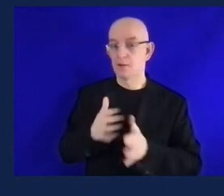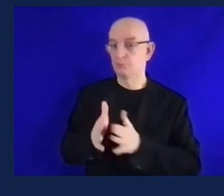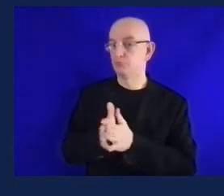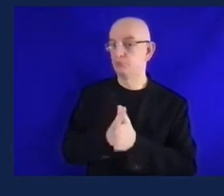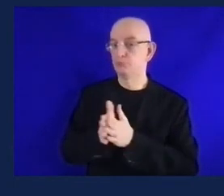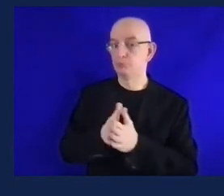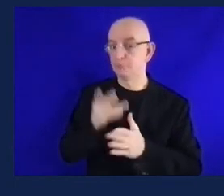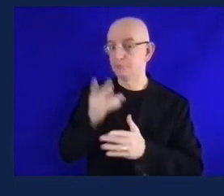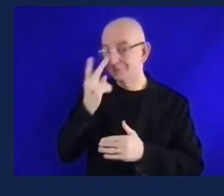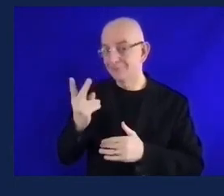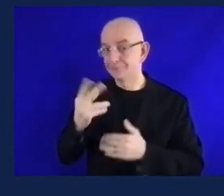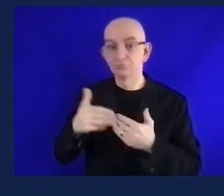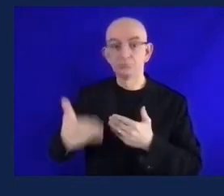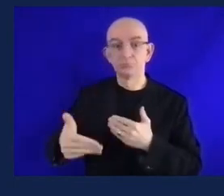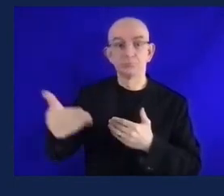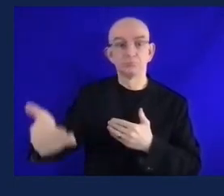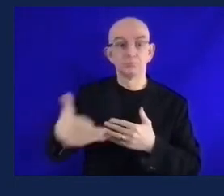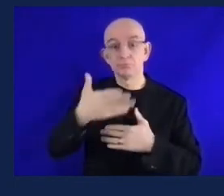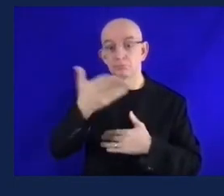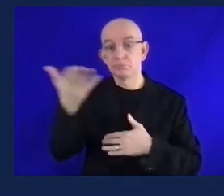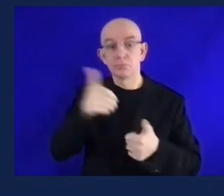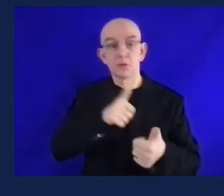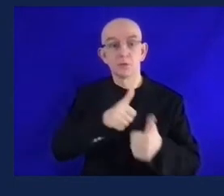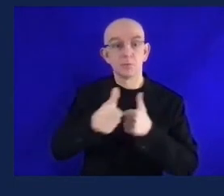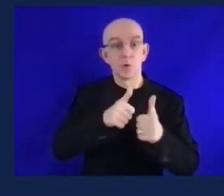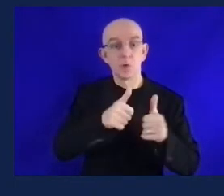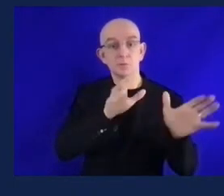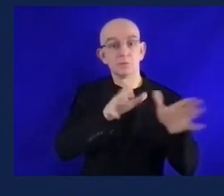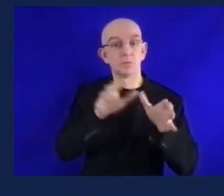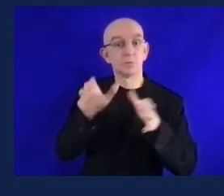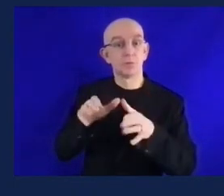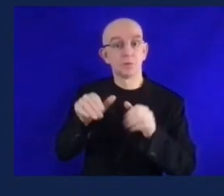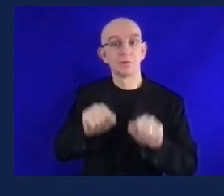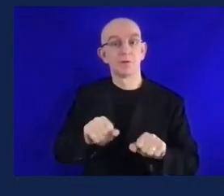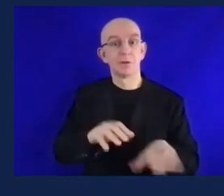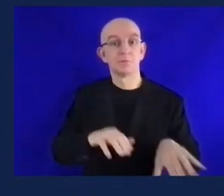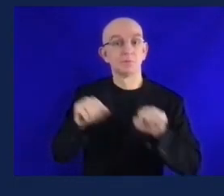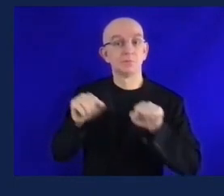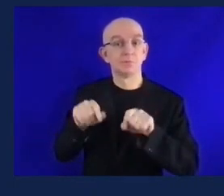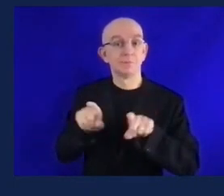Australia, or elsewhere across the world. Thank you.